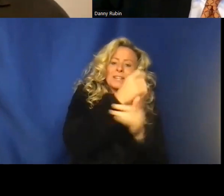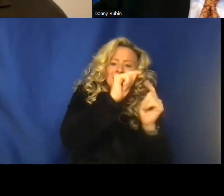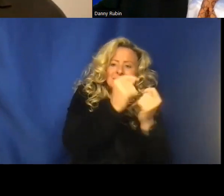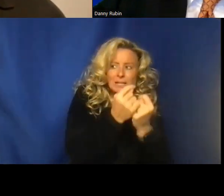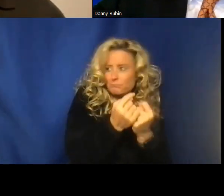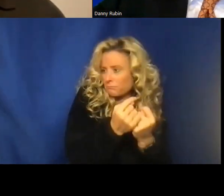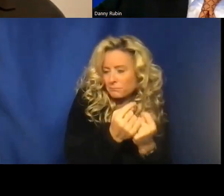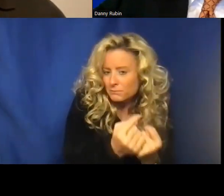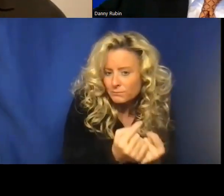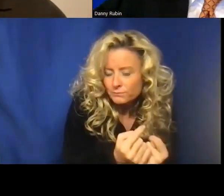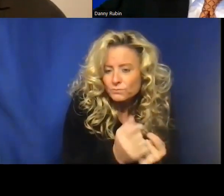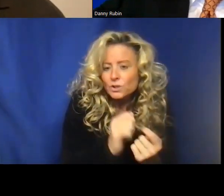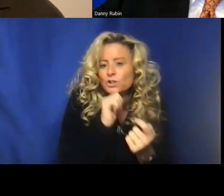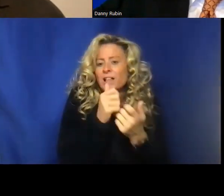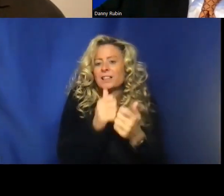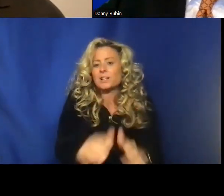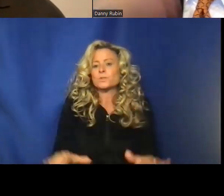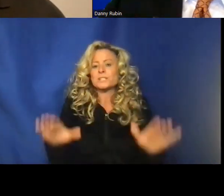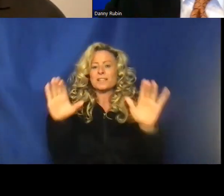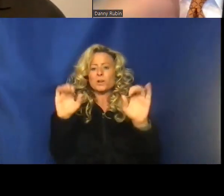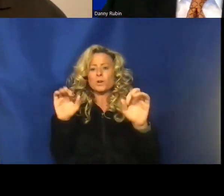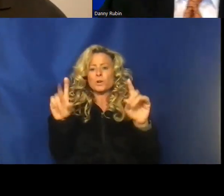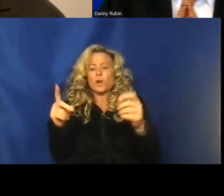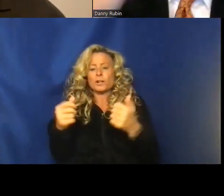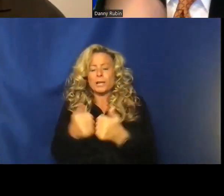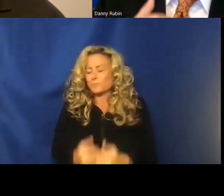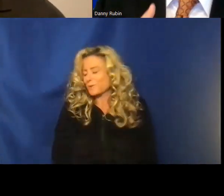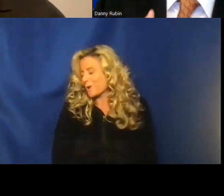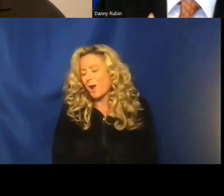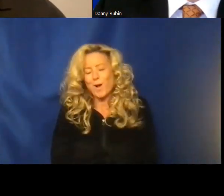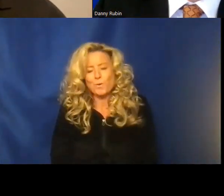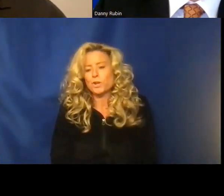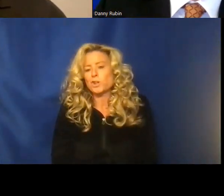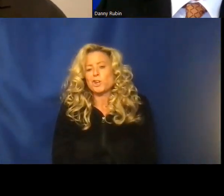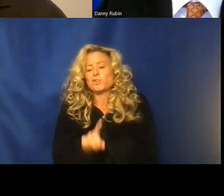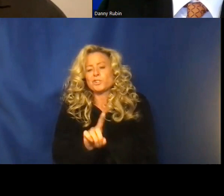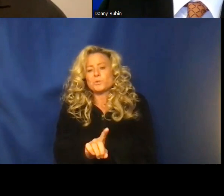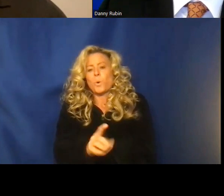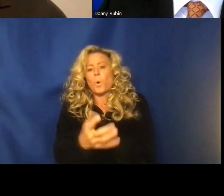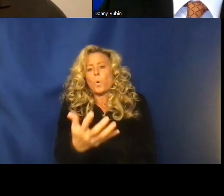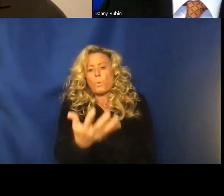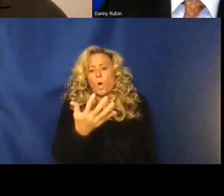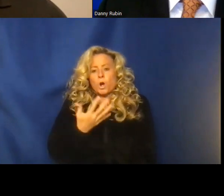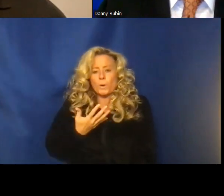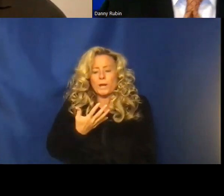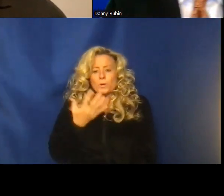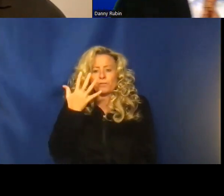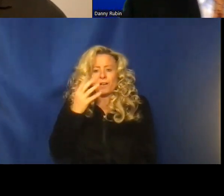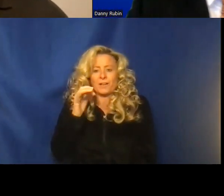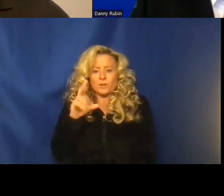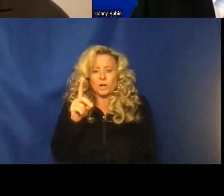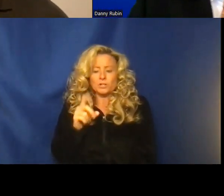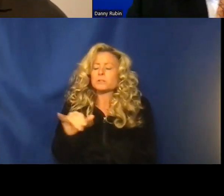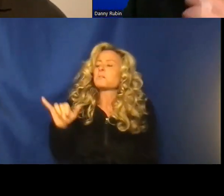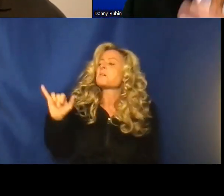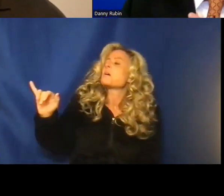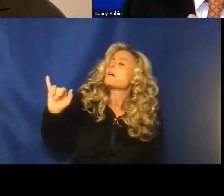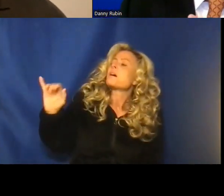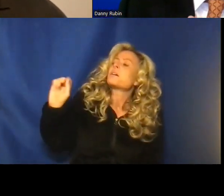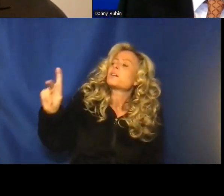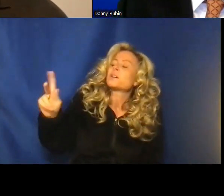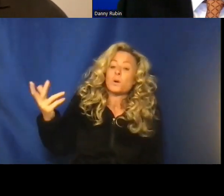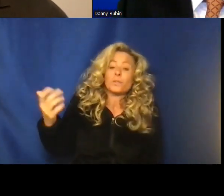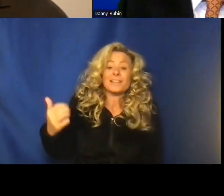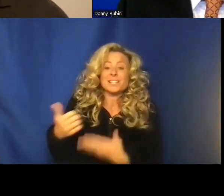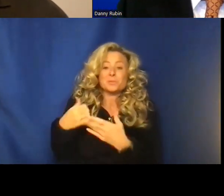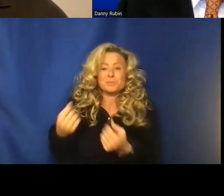you Yep. lose like a card game or something like that. It's still Exactly. you just walk away with everything you showed up with. Yep. It's helping